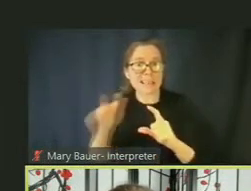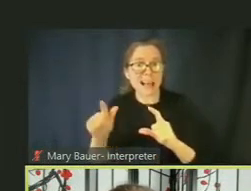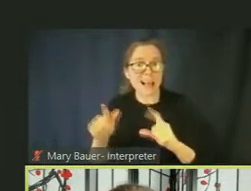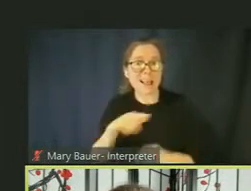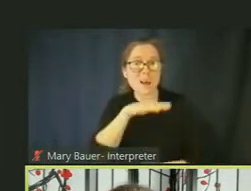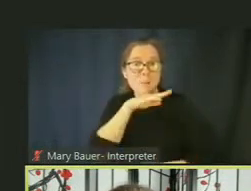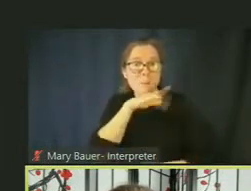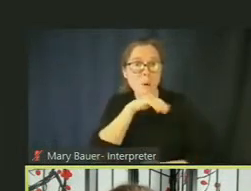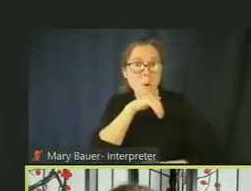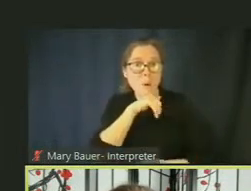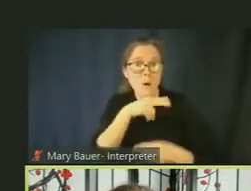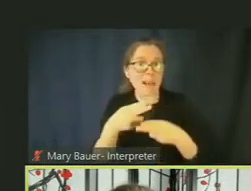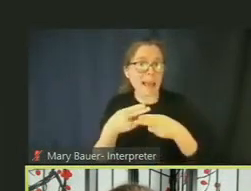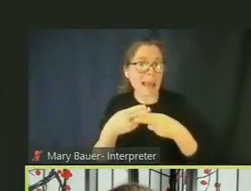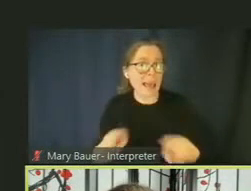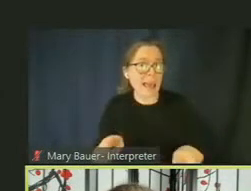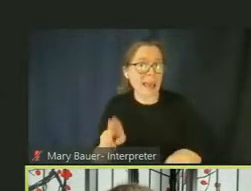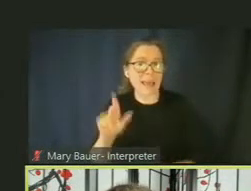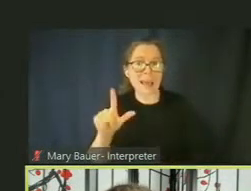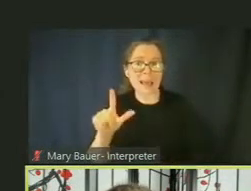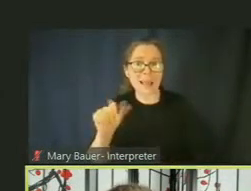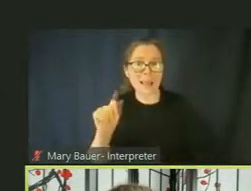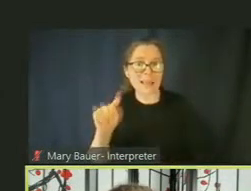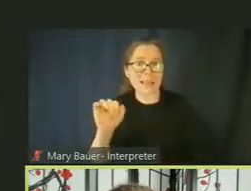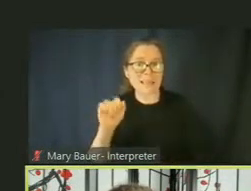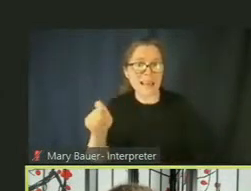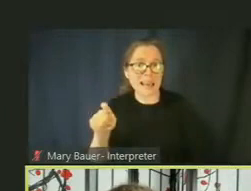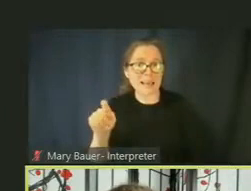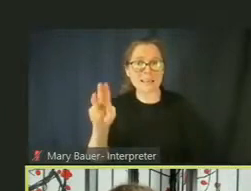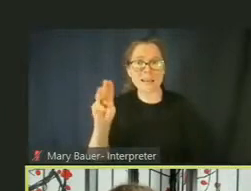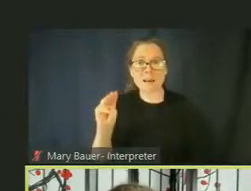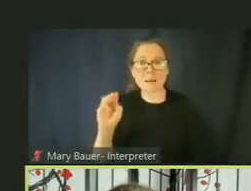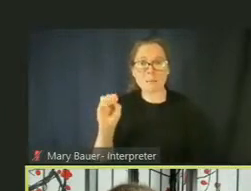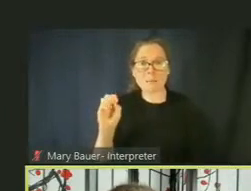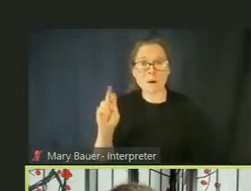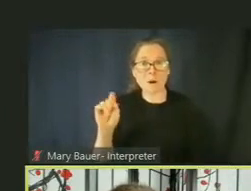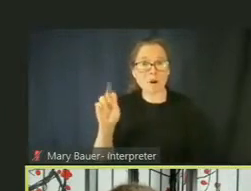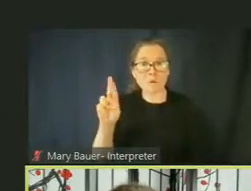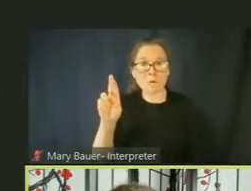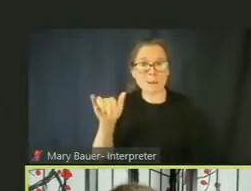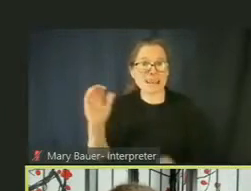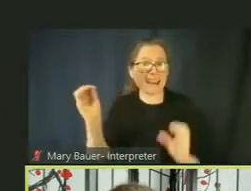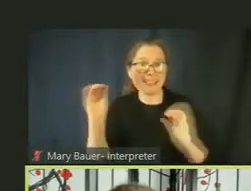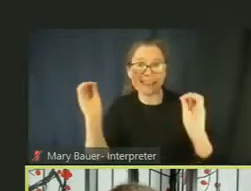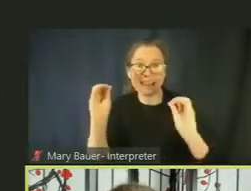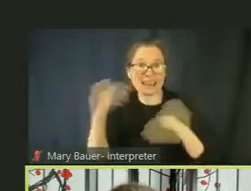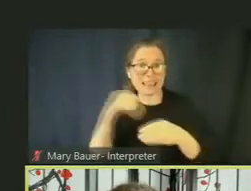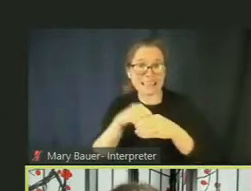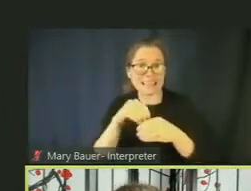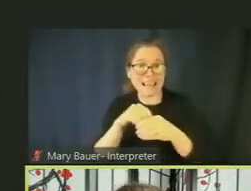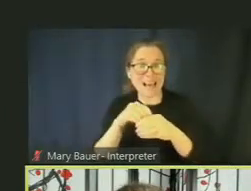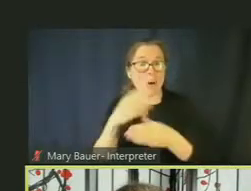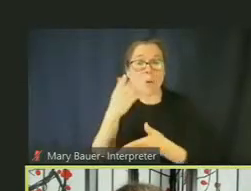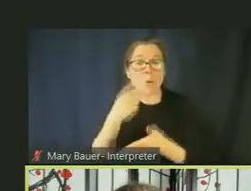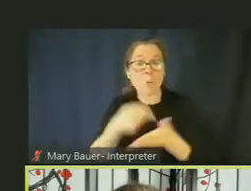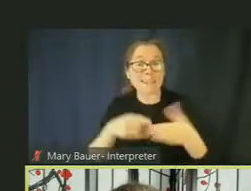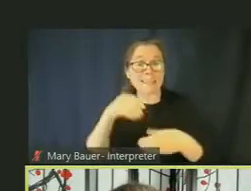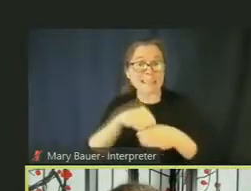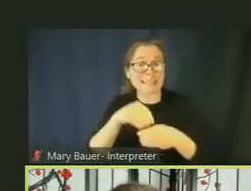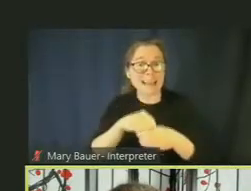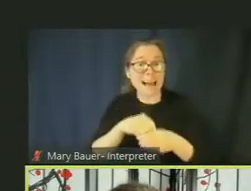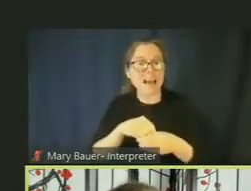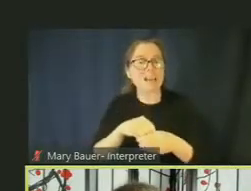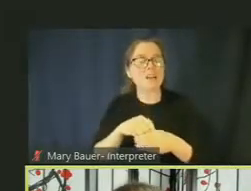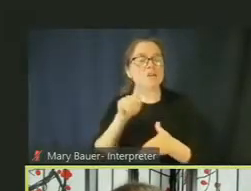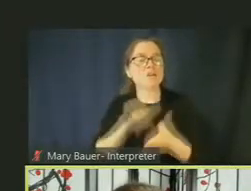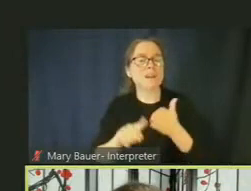there's no latex, there's no mercury, and the ingredients are available on the Centers for Disease Control website,